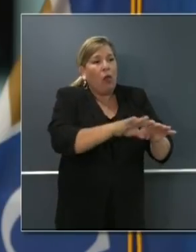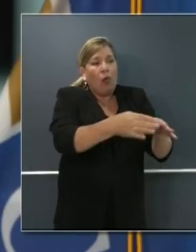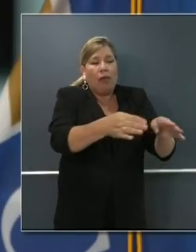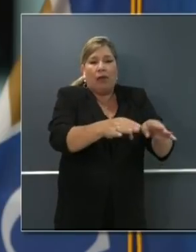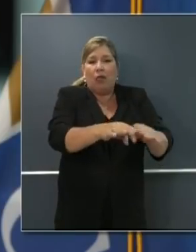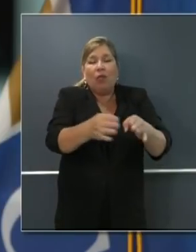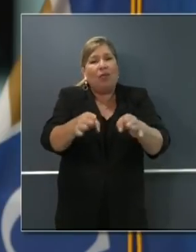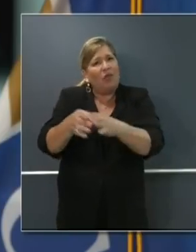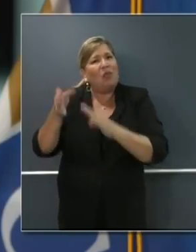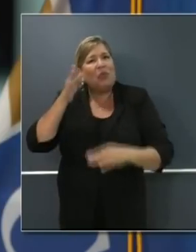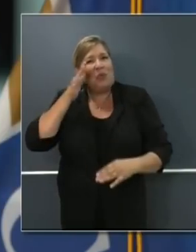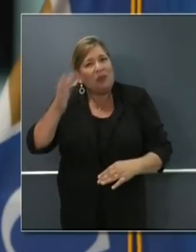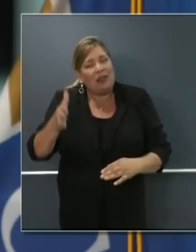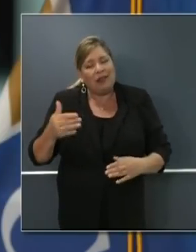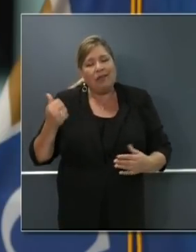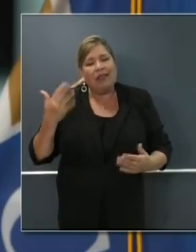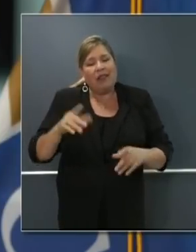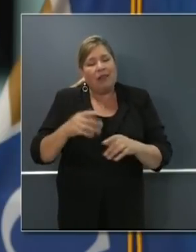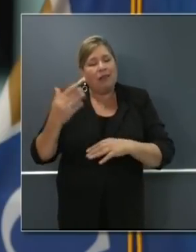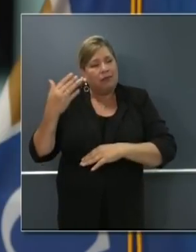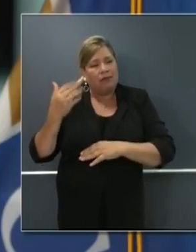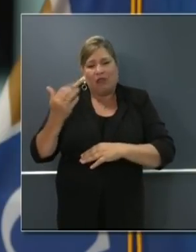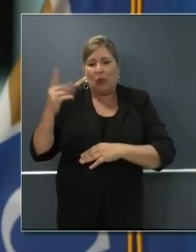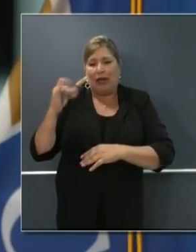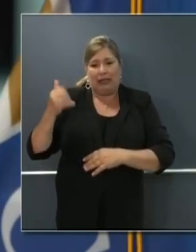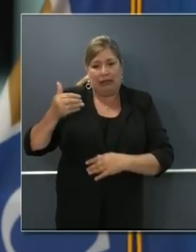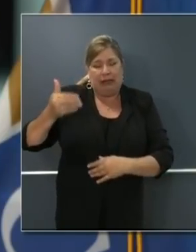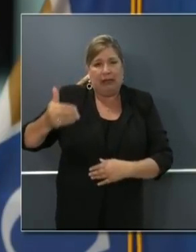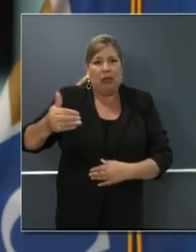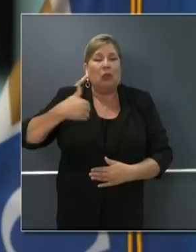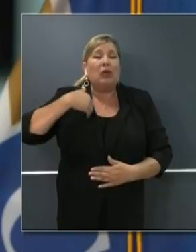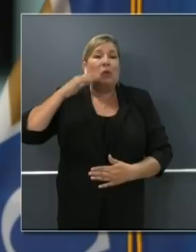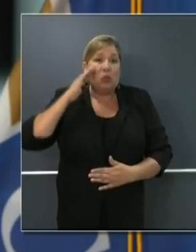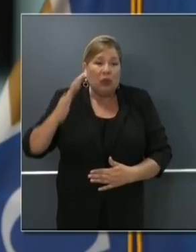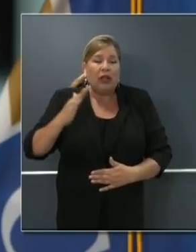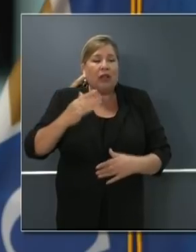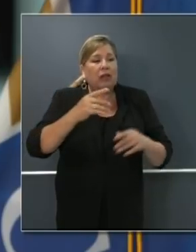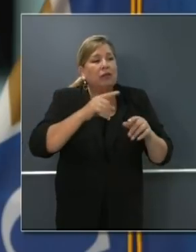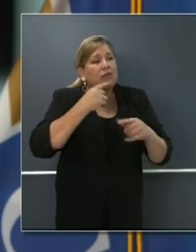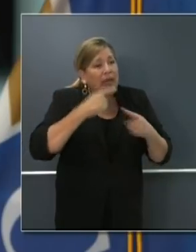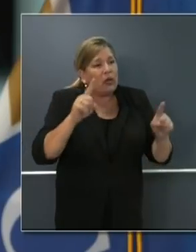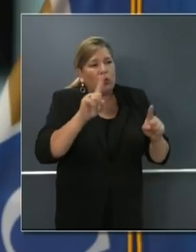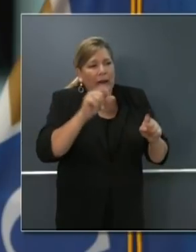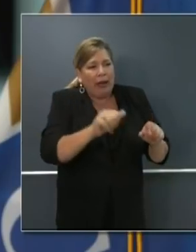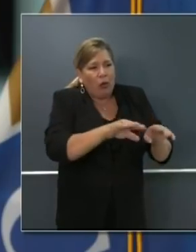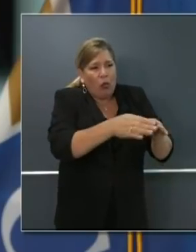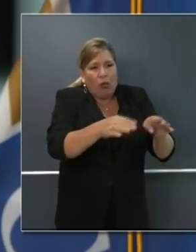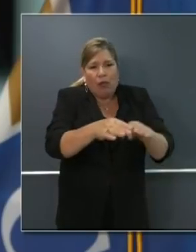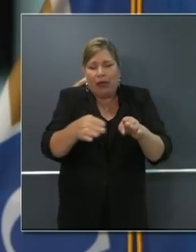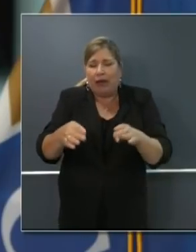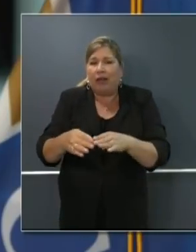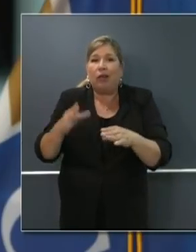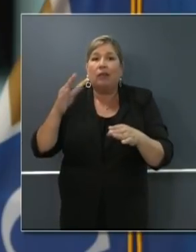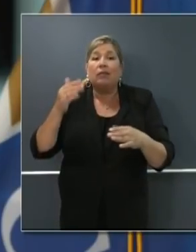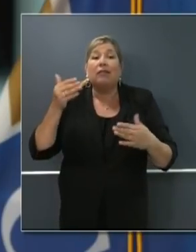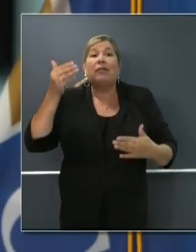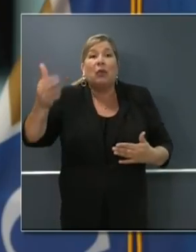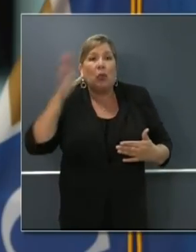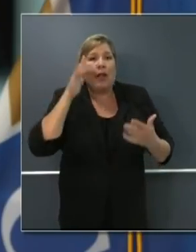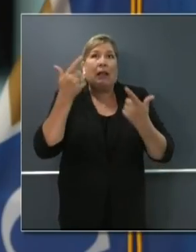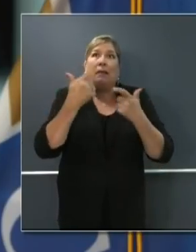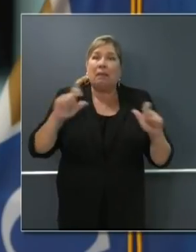new announcements. And over the next few weeks, I think some bigger ones, sectoral ones, and regional ones as well. And